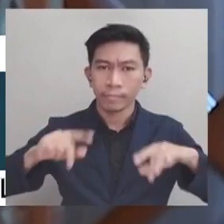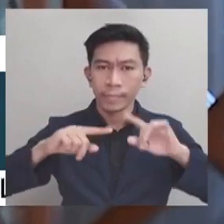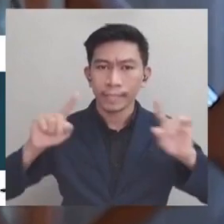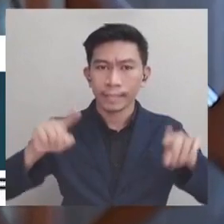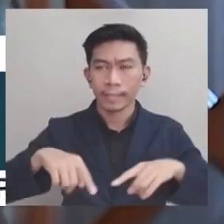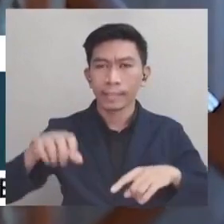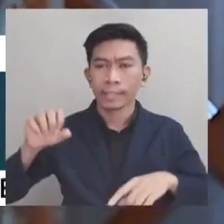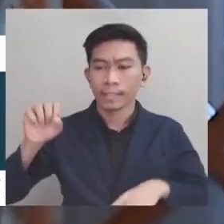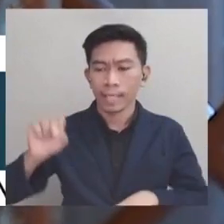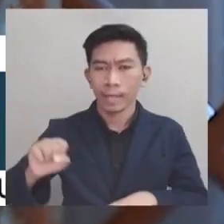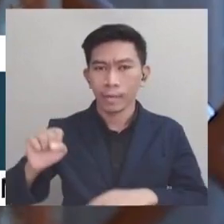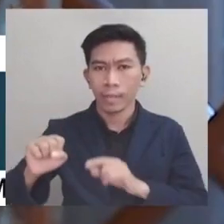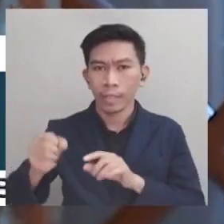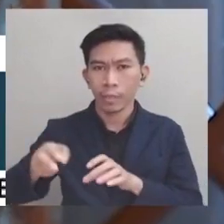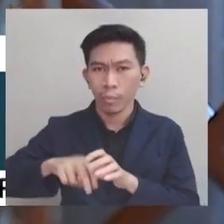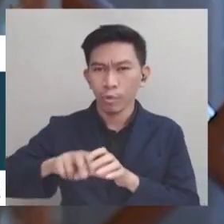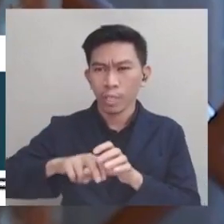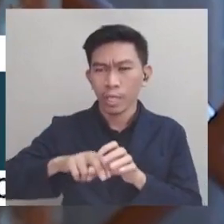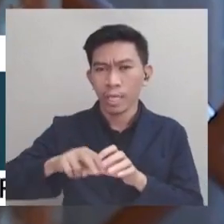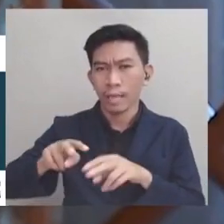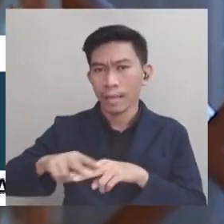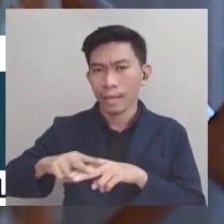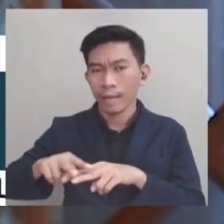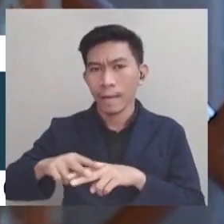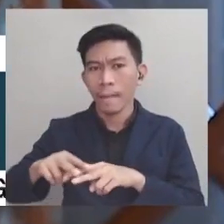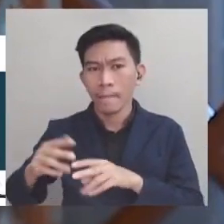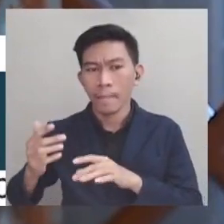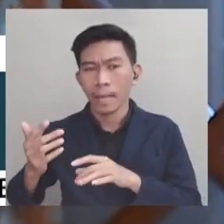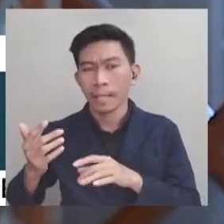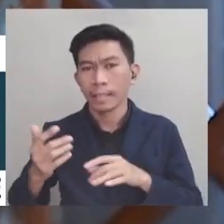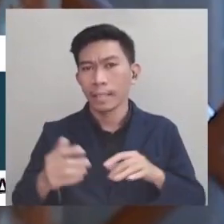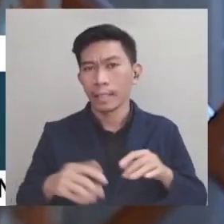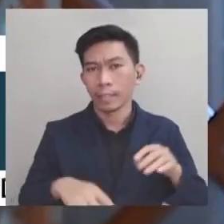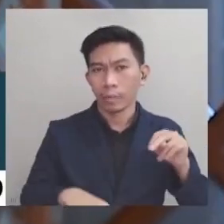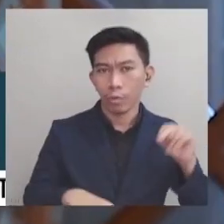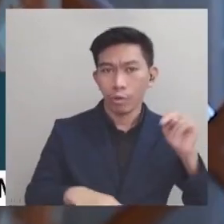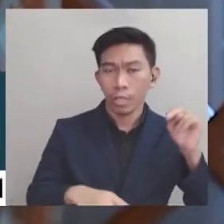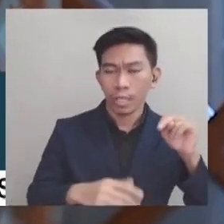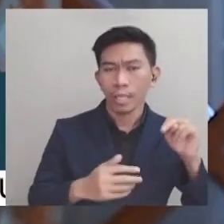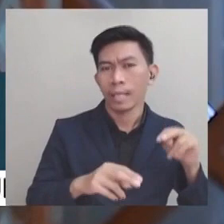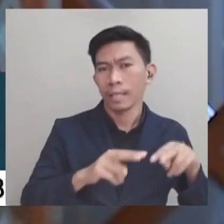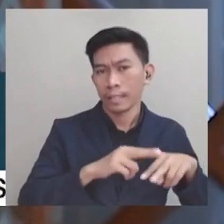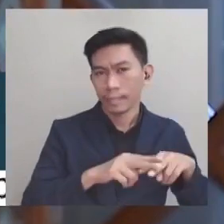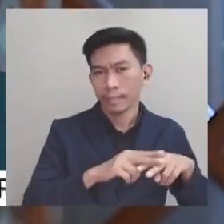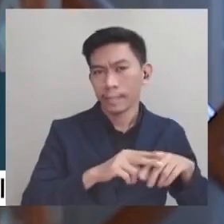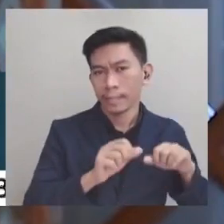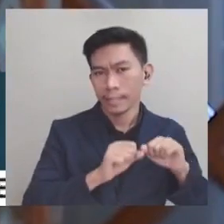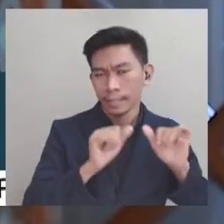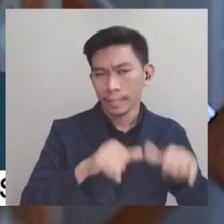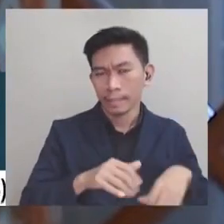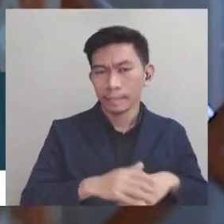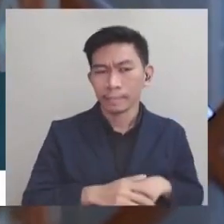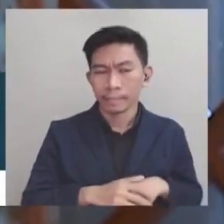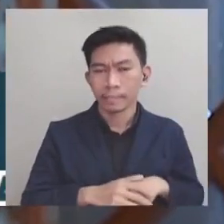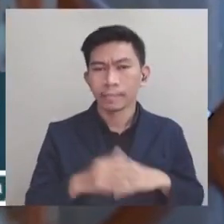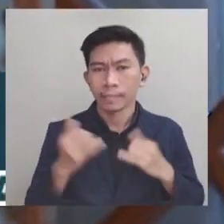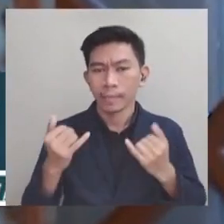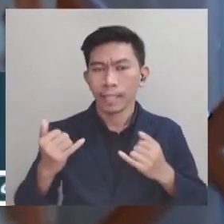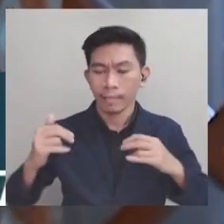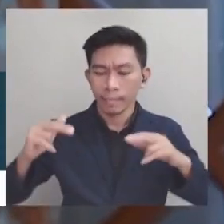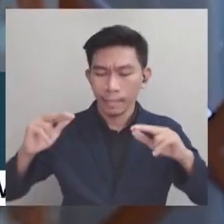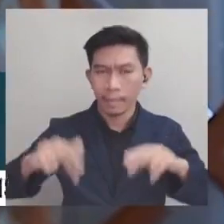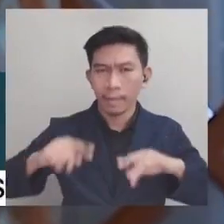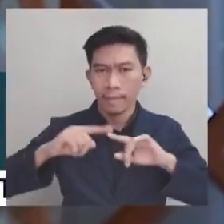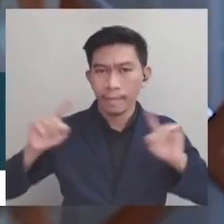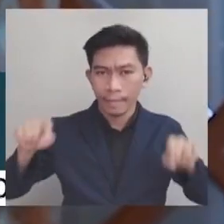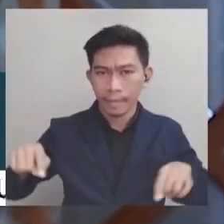project of the North-South Commuter Railway System. Now, As we hold the signing of contract packages